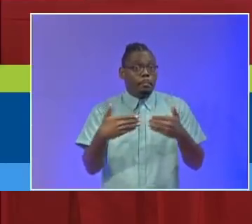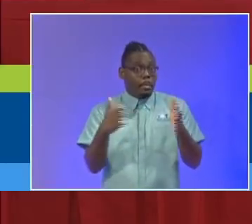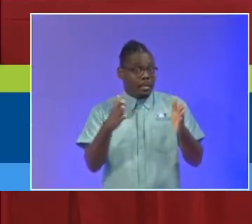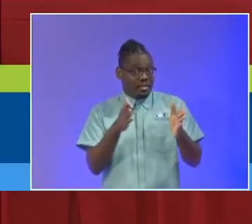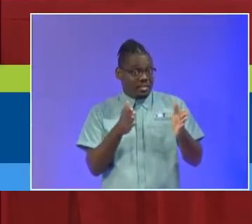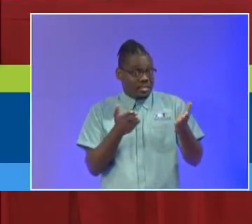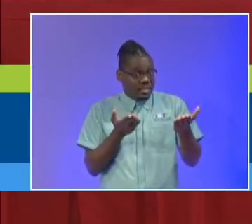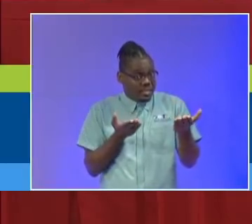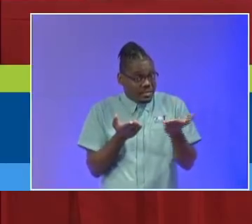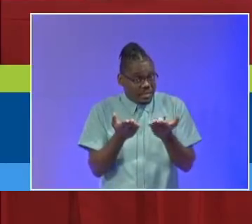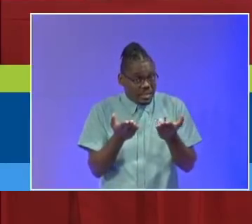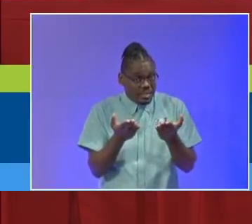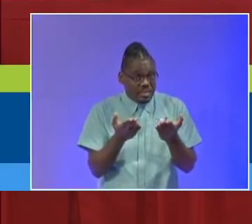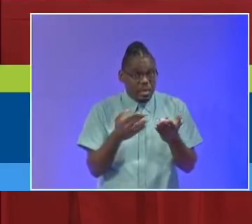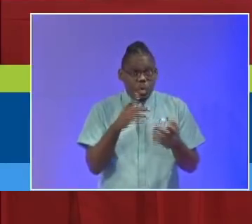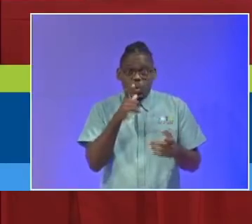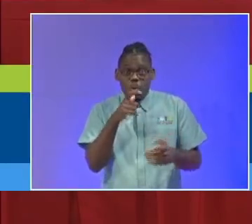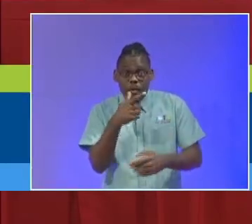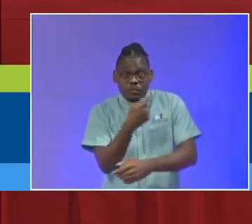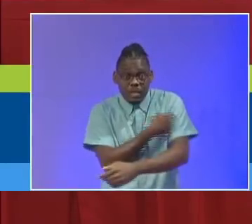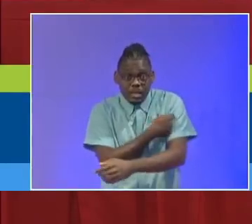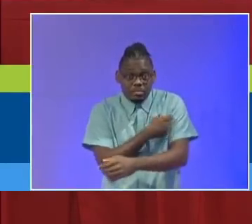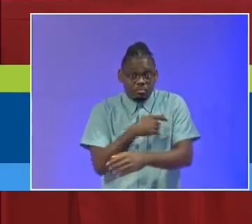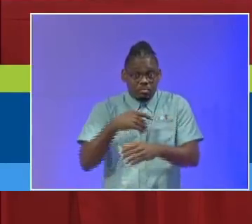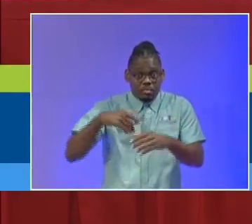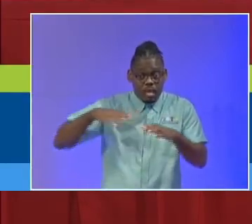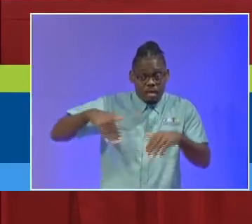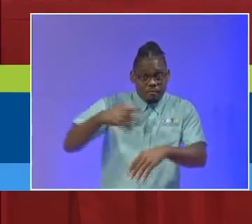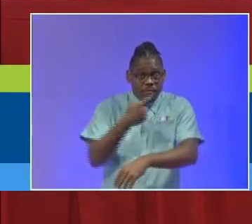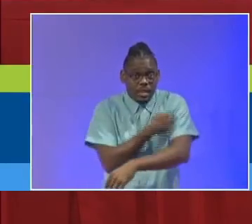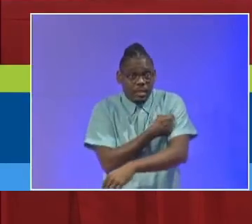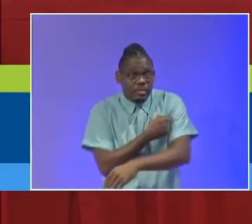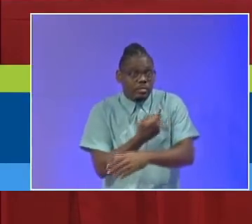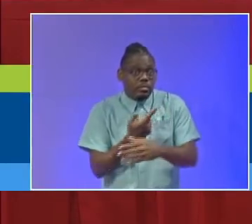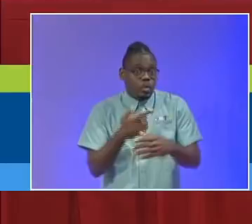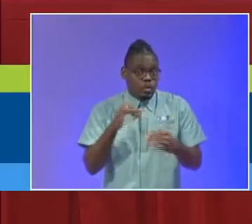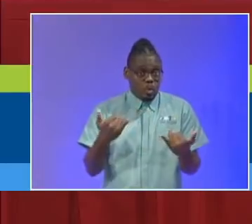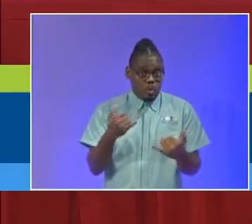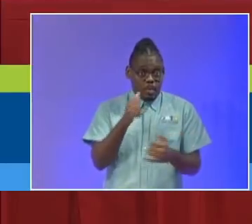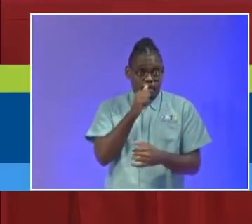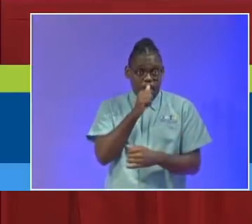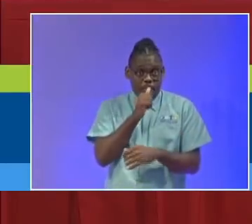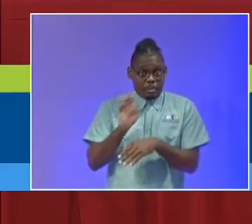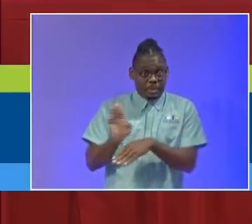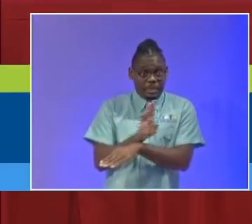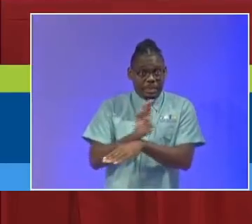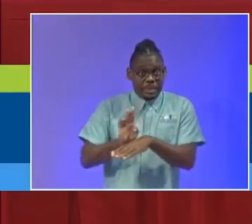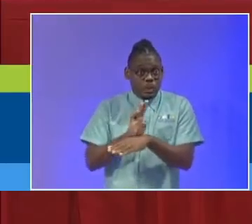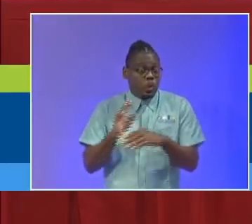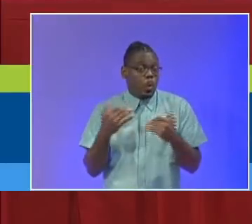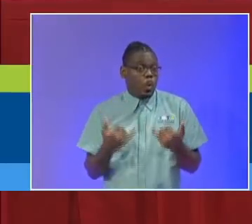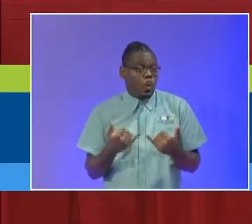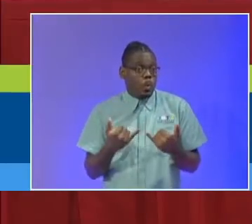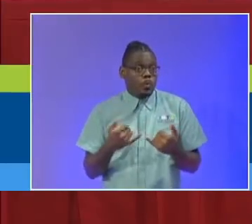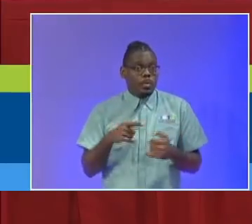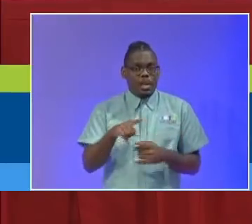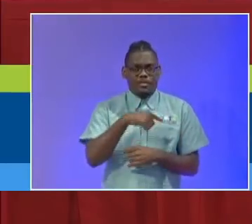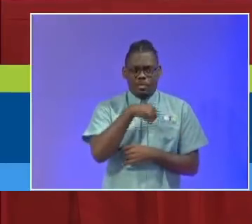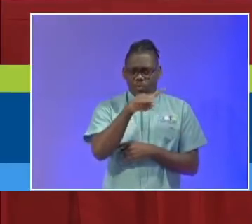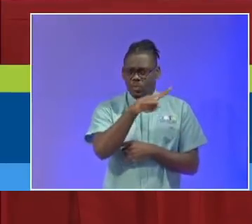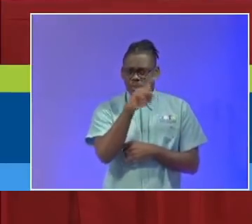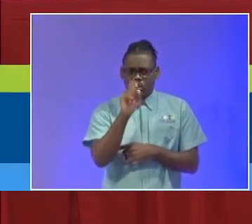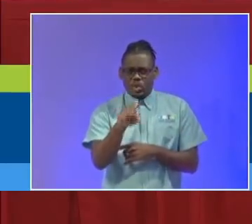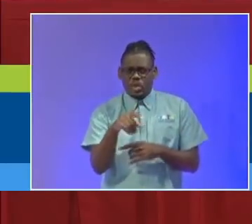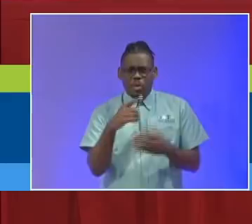what concern, if any, is this for the ministry, and can the government do anything with respect to that, given that this may actually